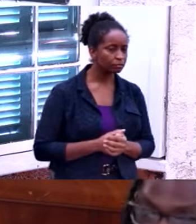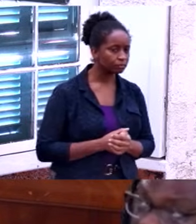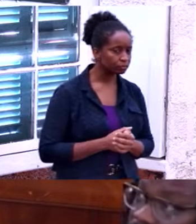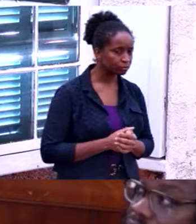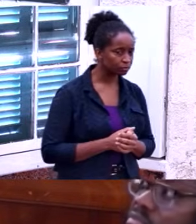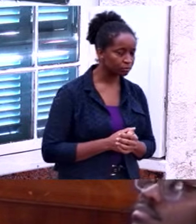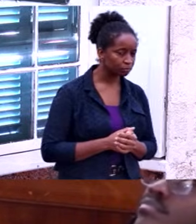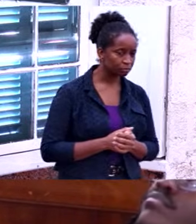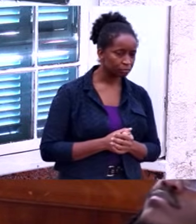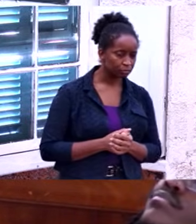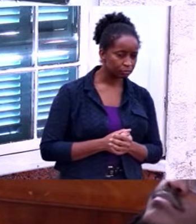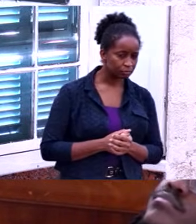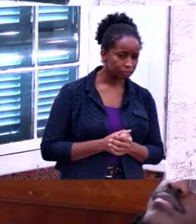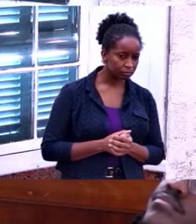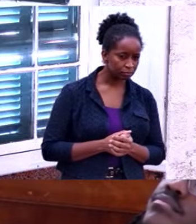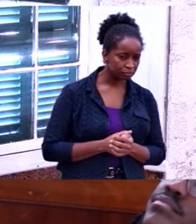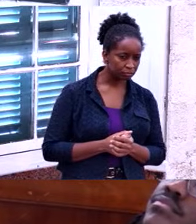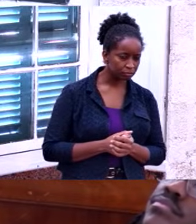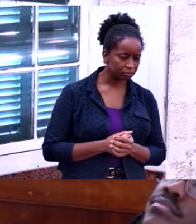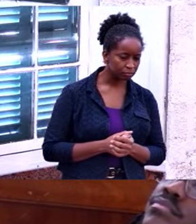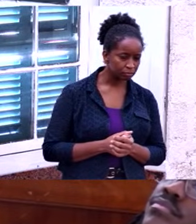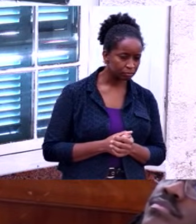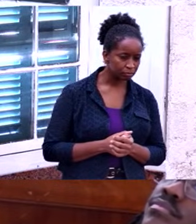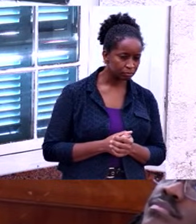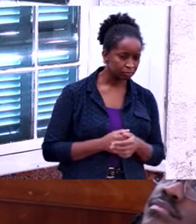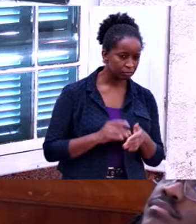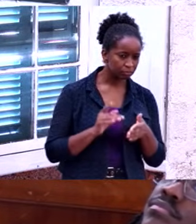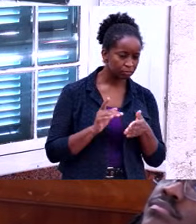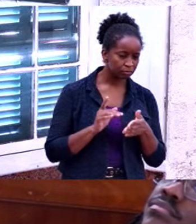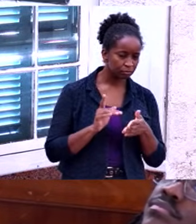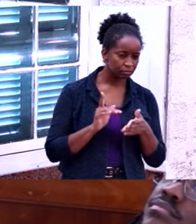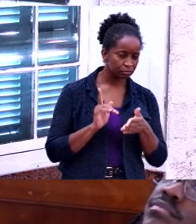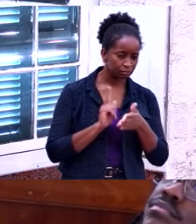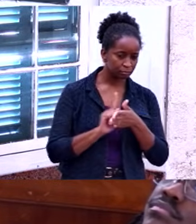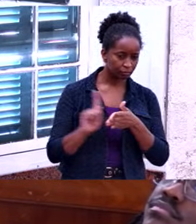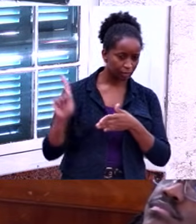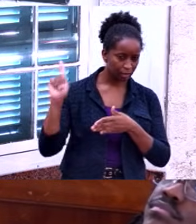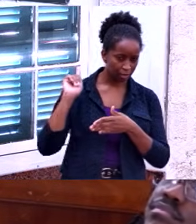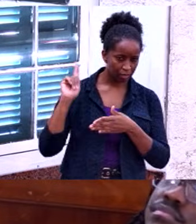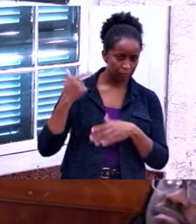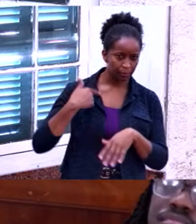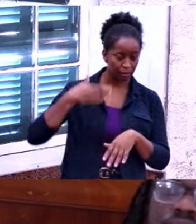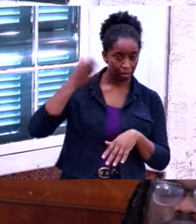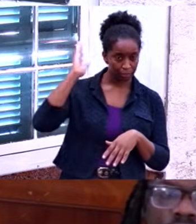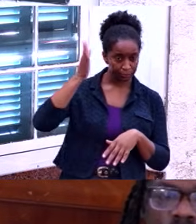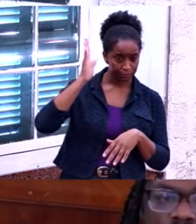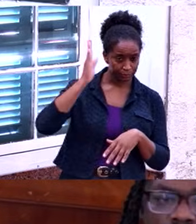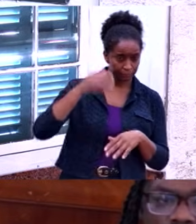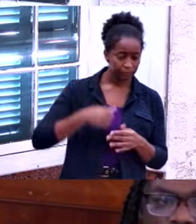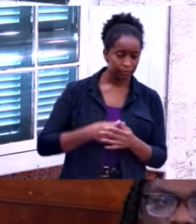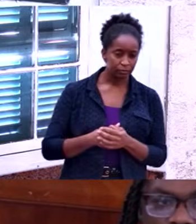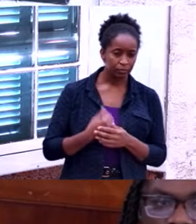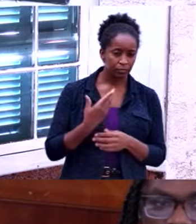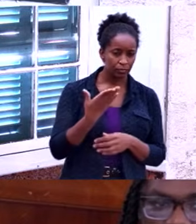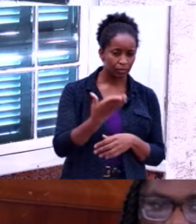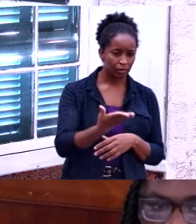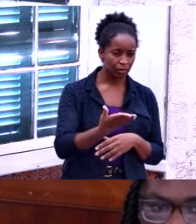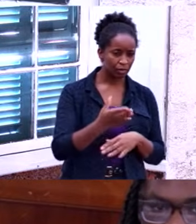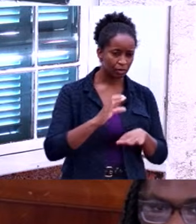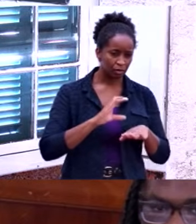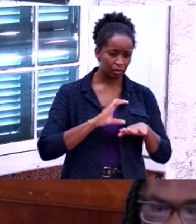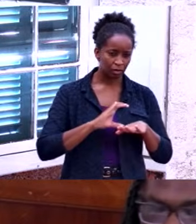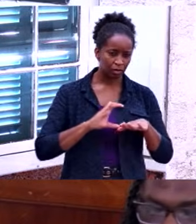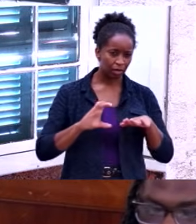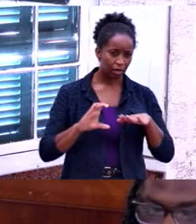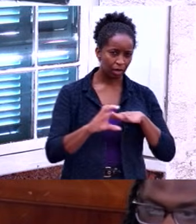last week, Mr. President, I gave a presentation for the Caribbean Sociological